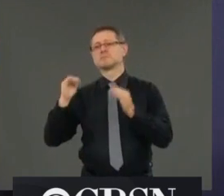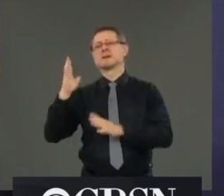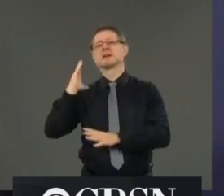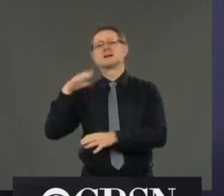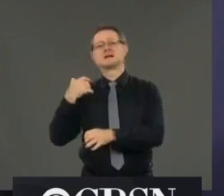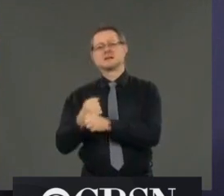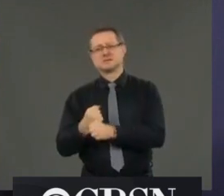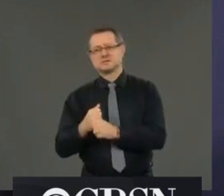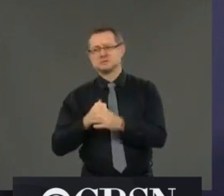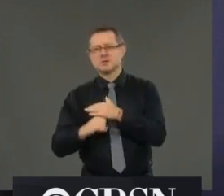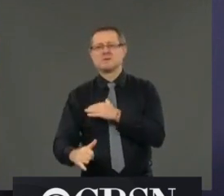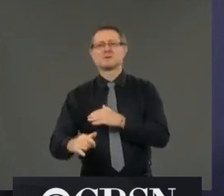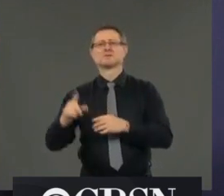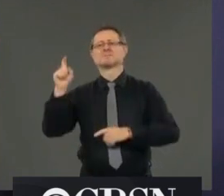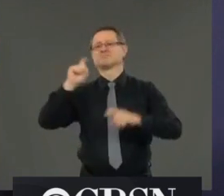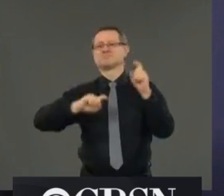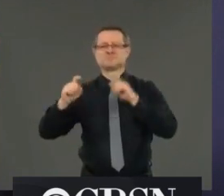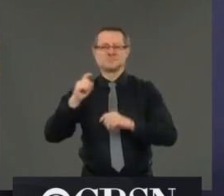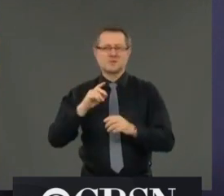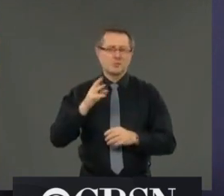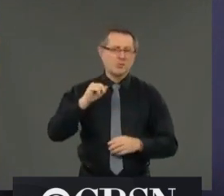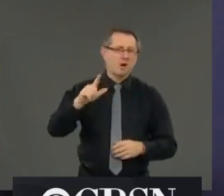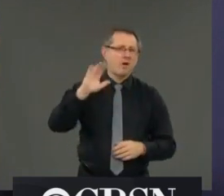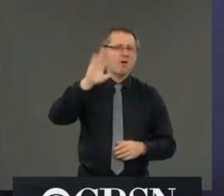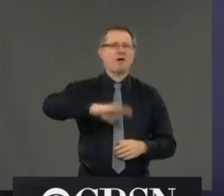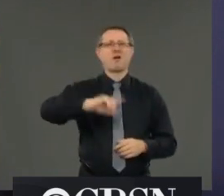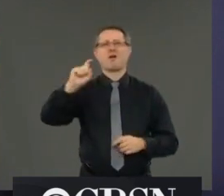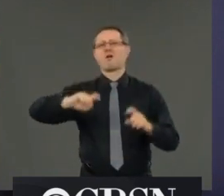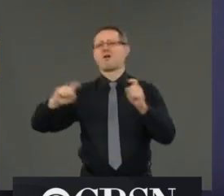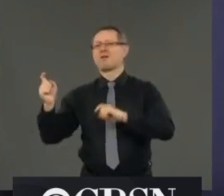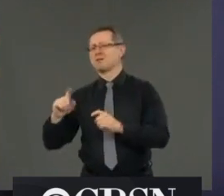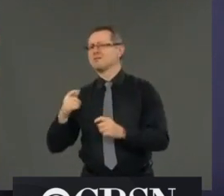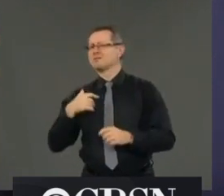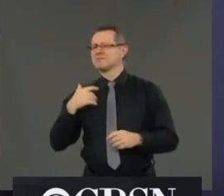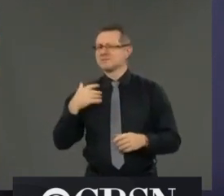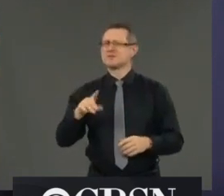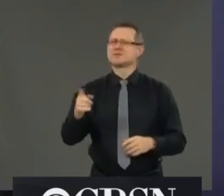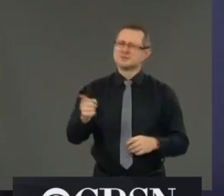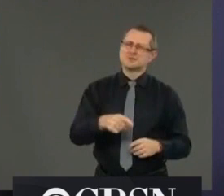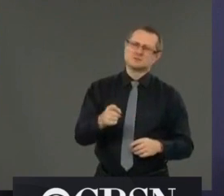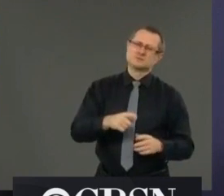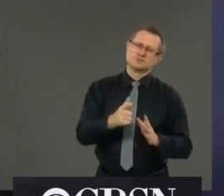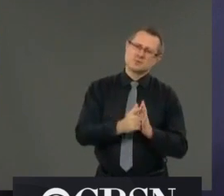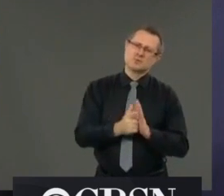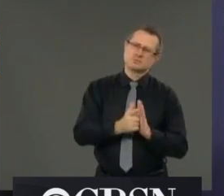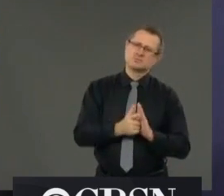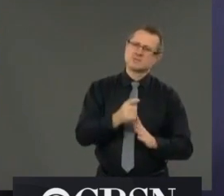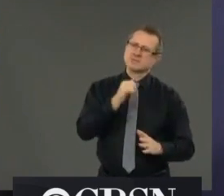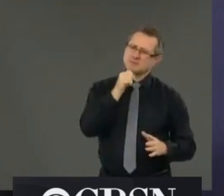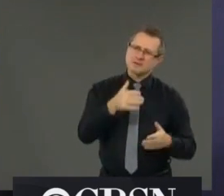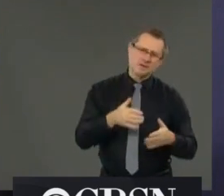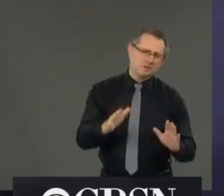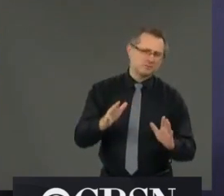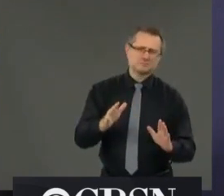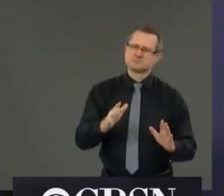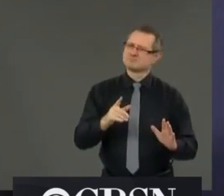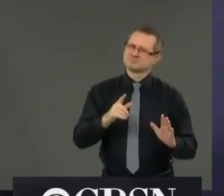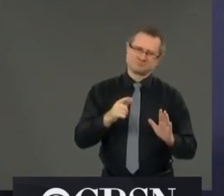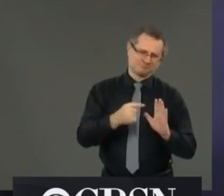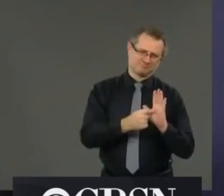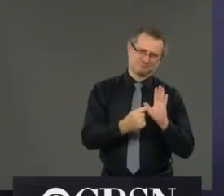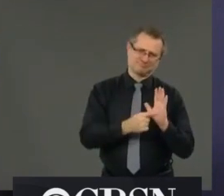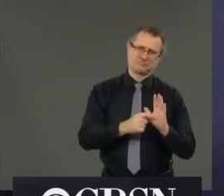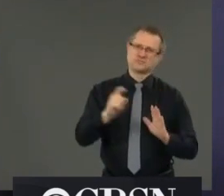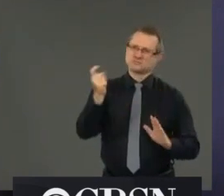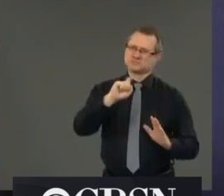on buildings. We had it on walls. You enforce the law. It's illegal to do graffiti.